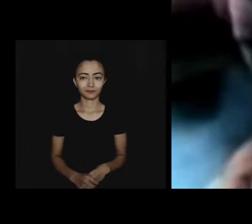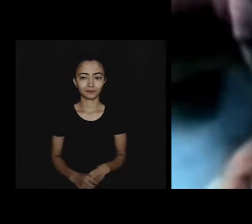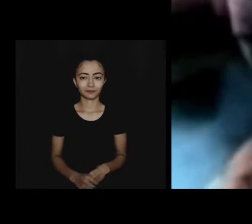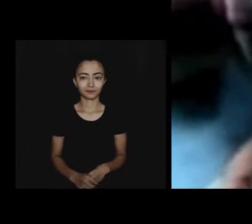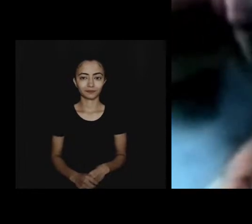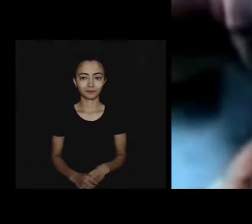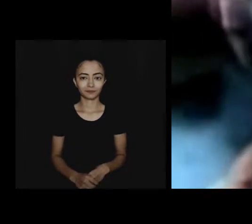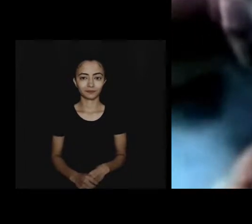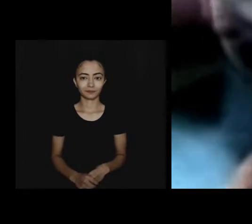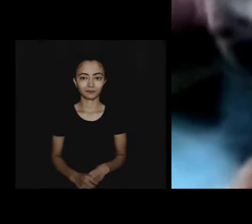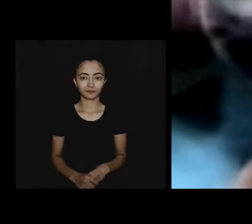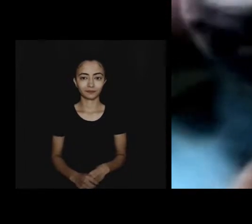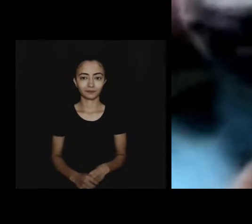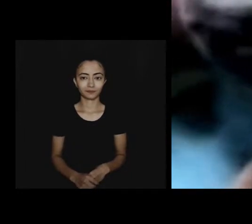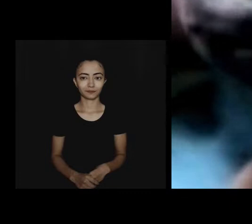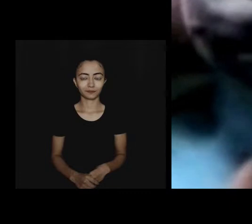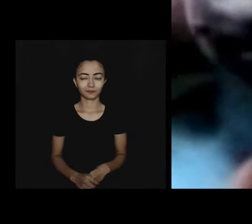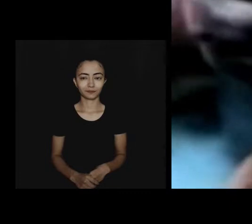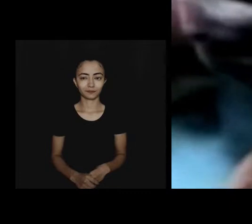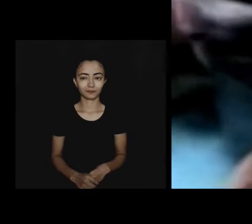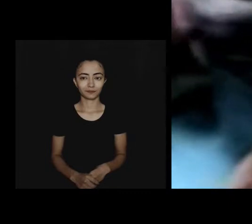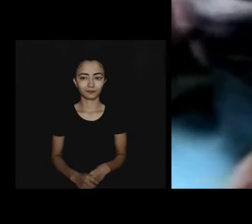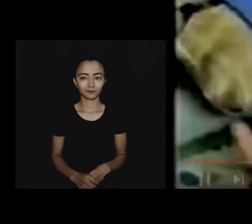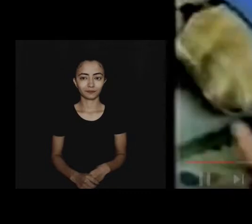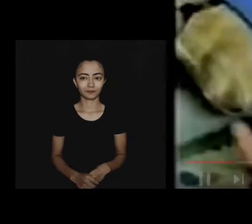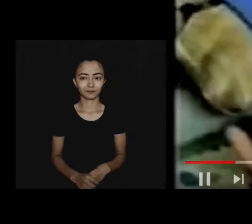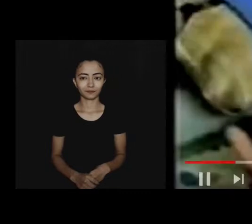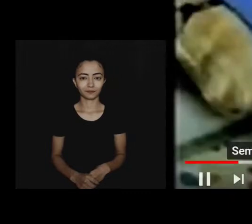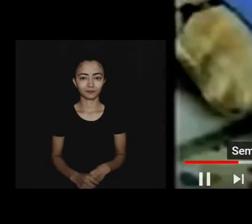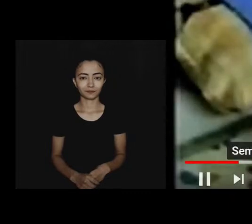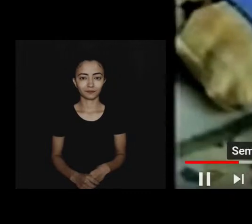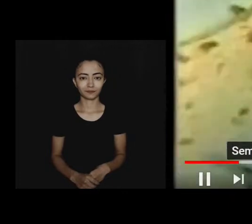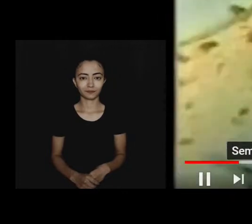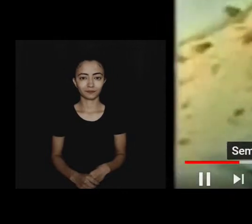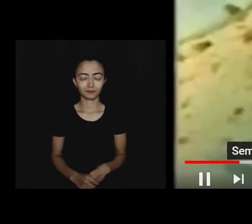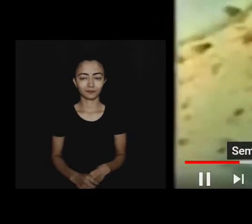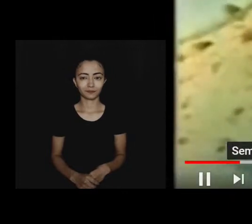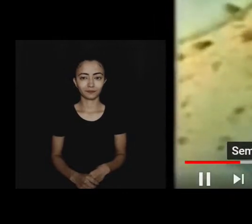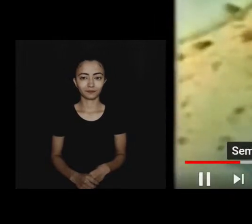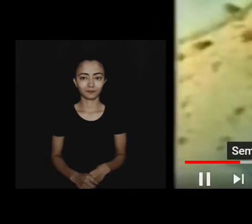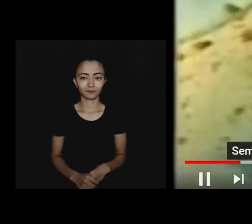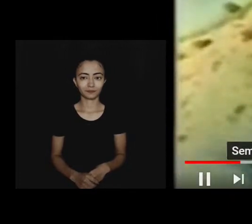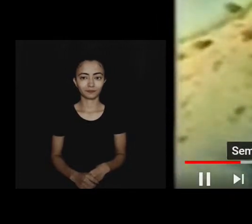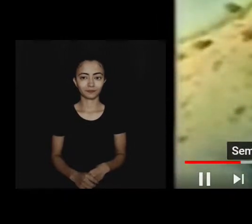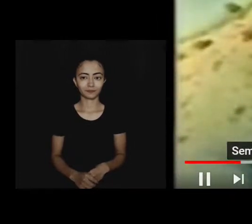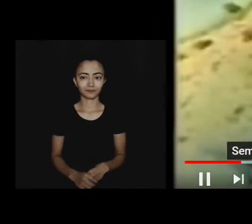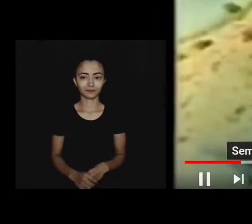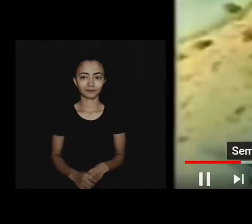sin sonido. This is the Portuguese interpreter. There is no audio.